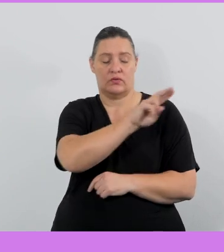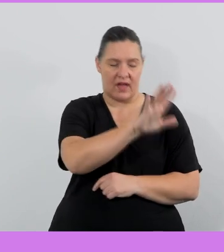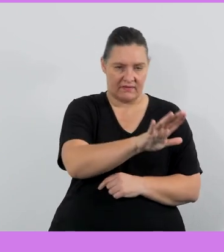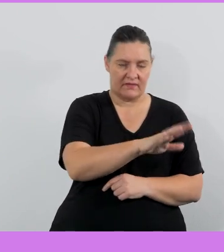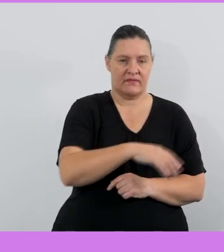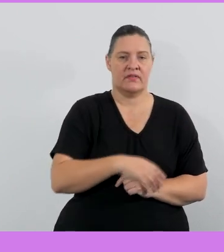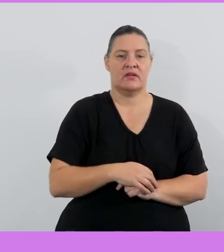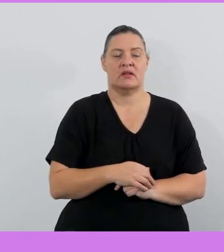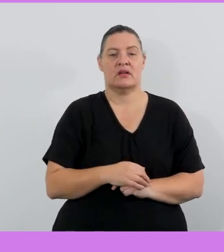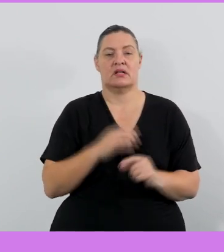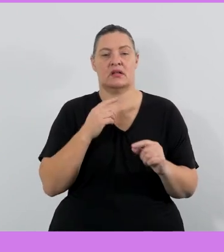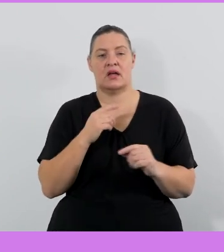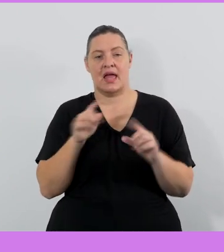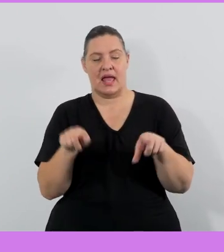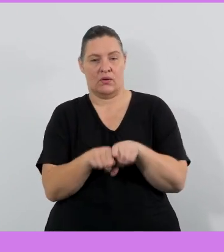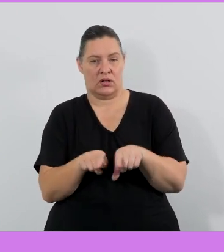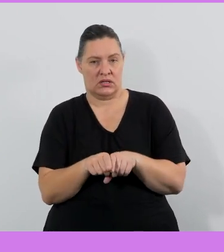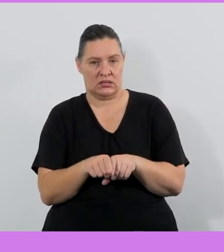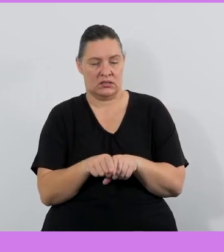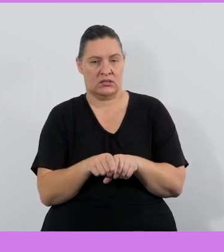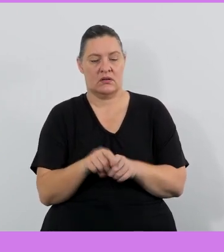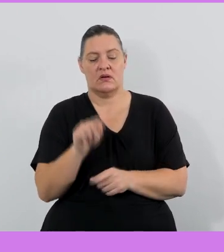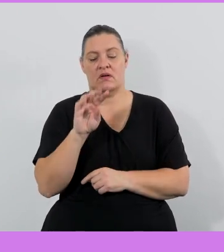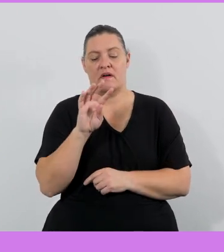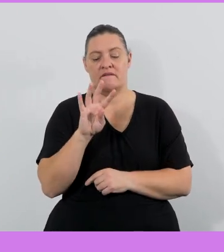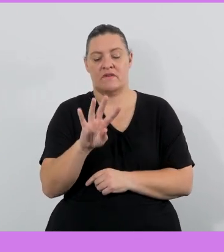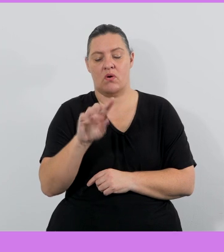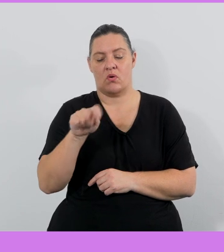103.5725 equals to